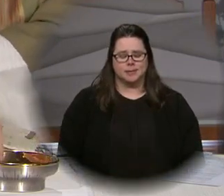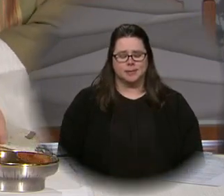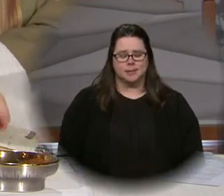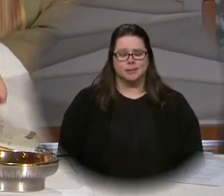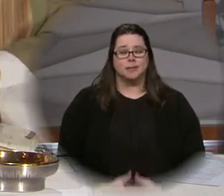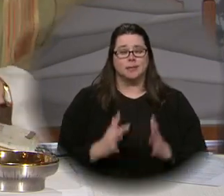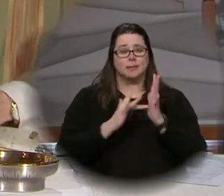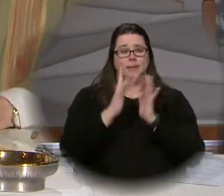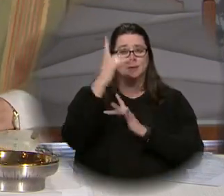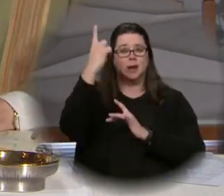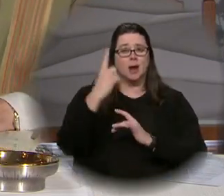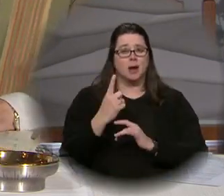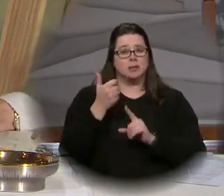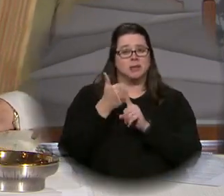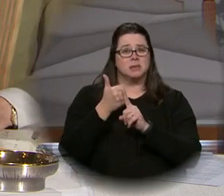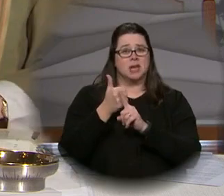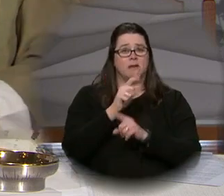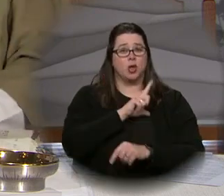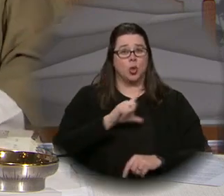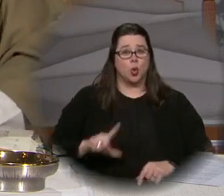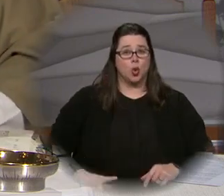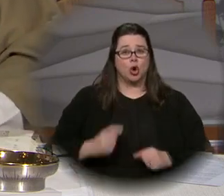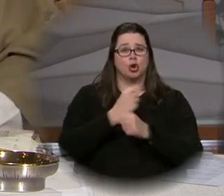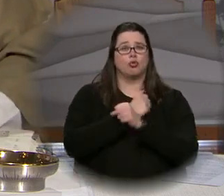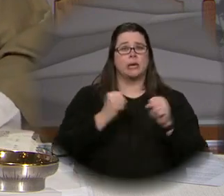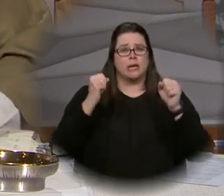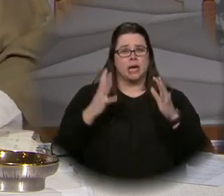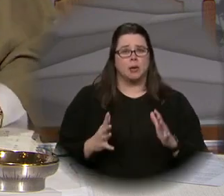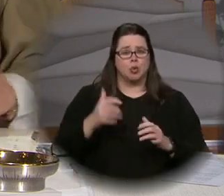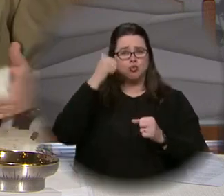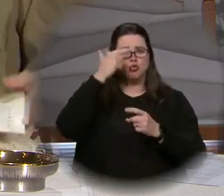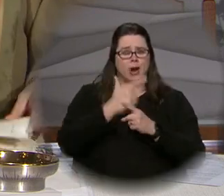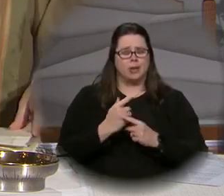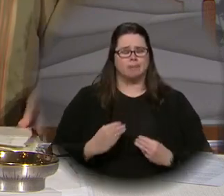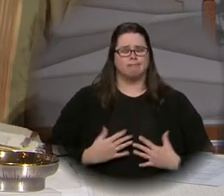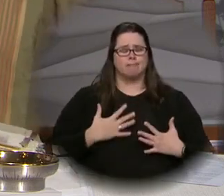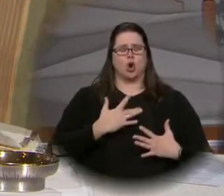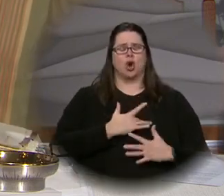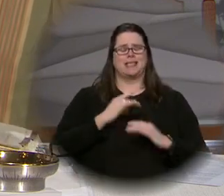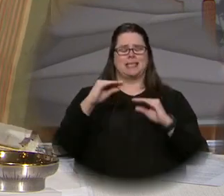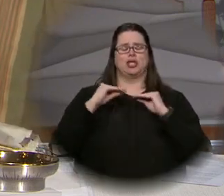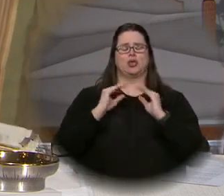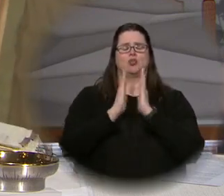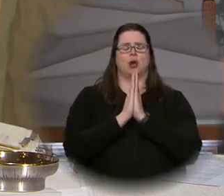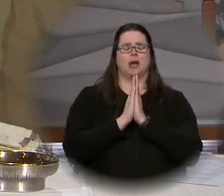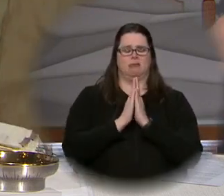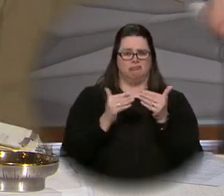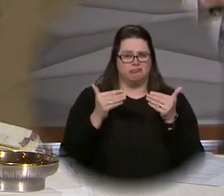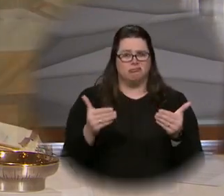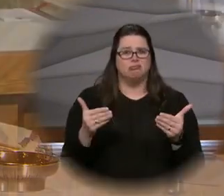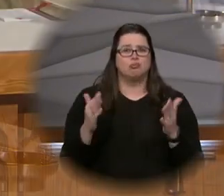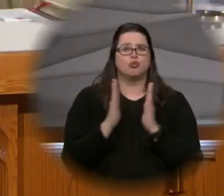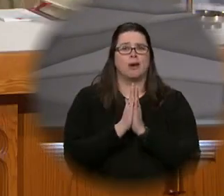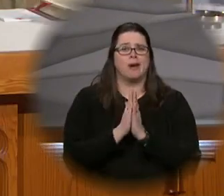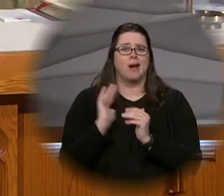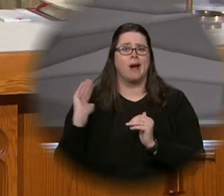He comes as our Lord and our Redeemer. He comes as our brother. And alive in our hearts, he teaches us to pray. And so we pray.